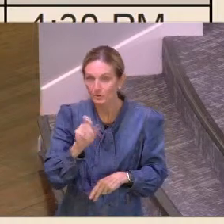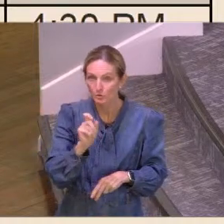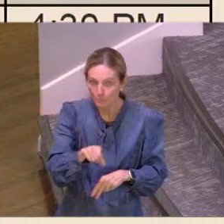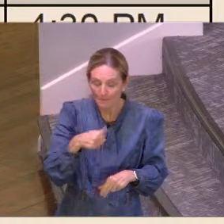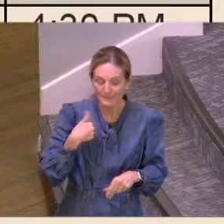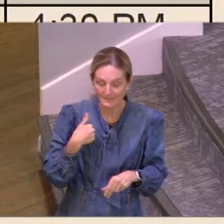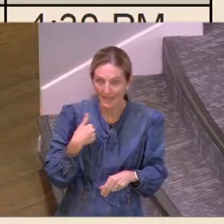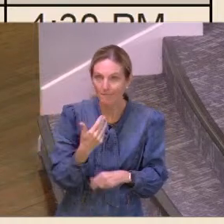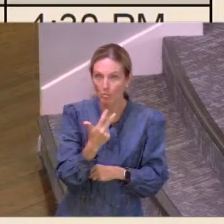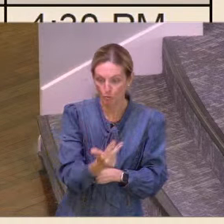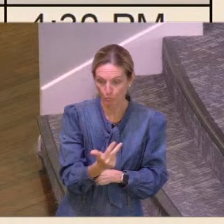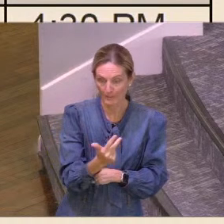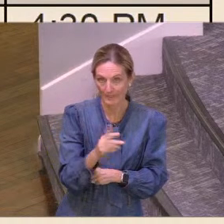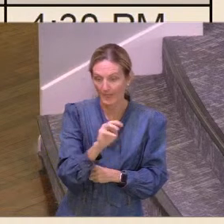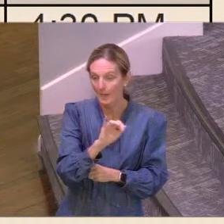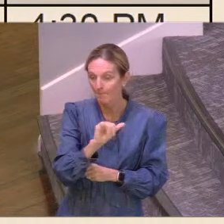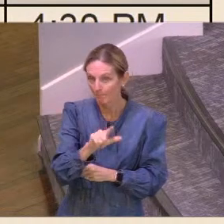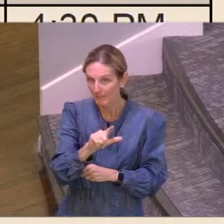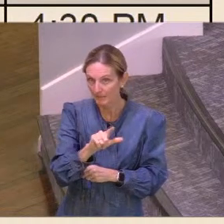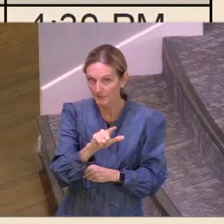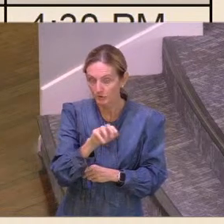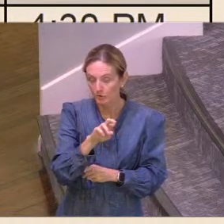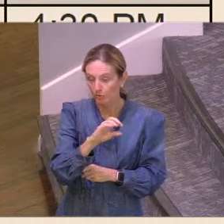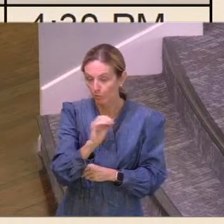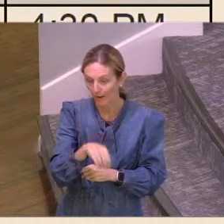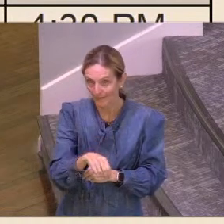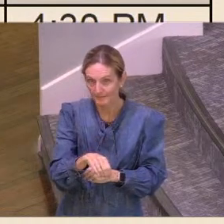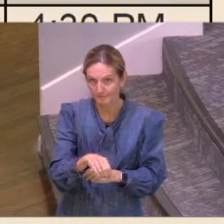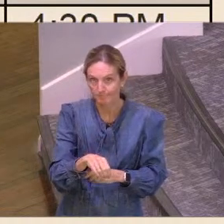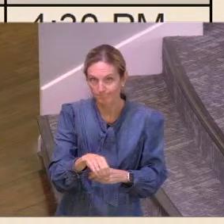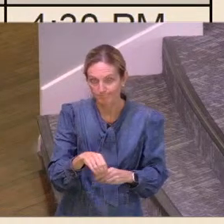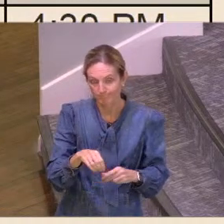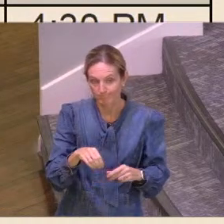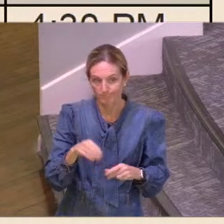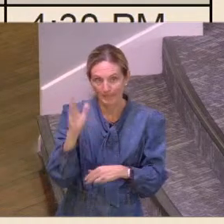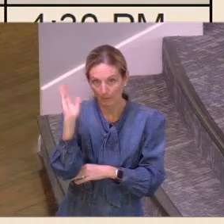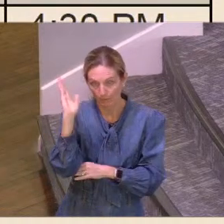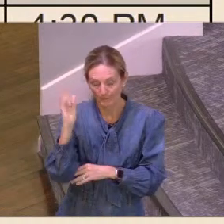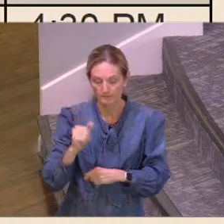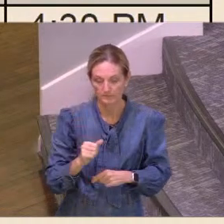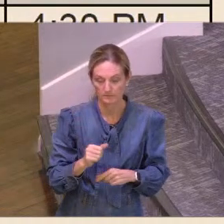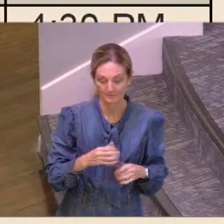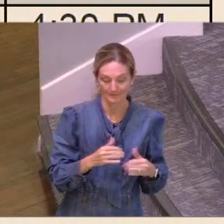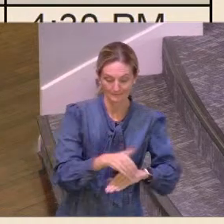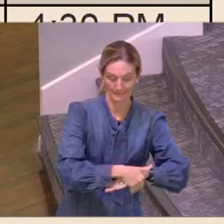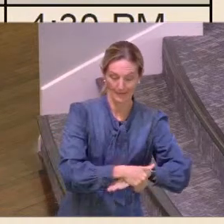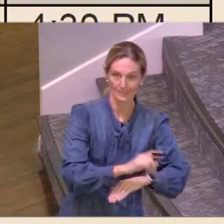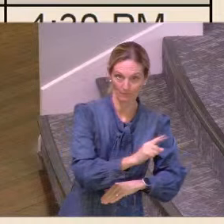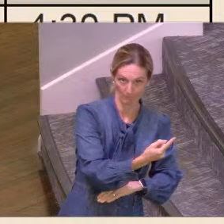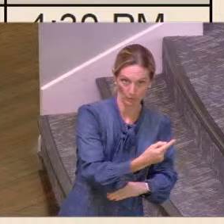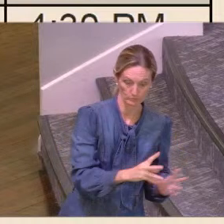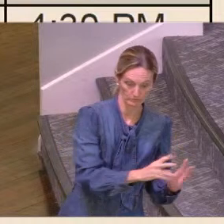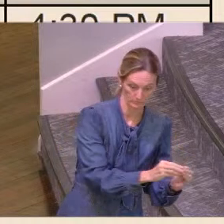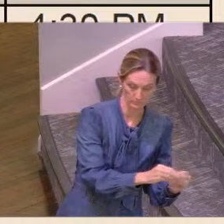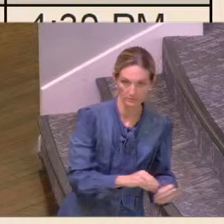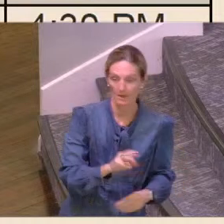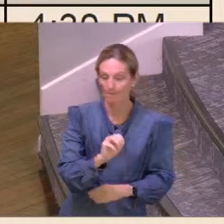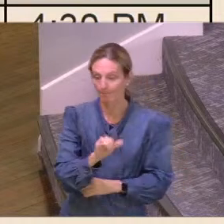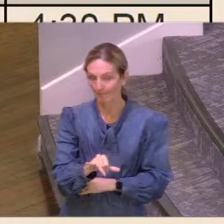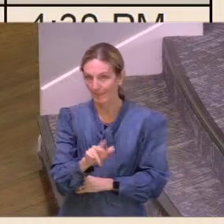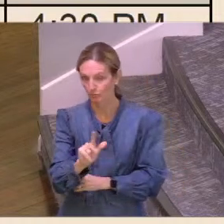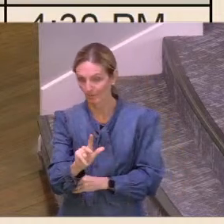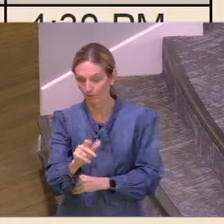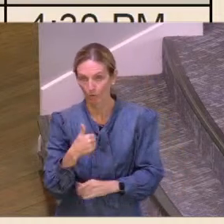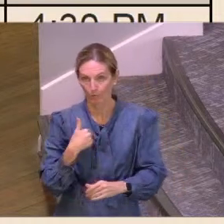millage rate hearings. So tonight is the first one of those. The next 2 meetings, May 23rd, we